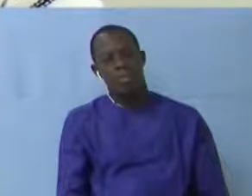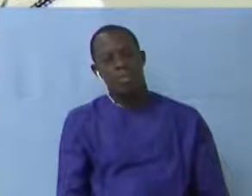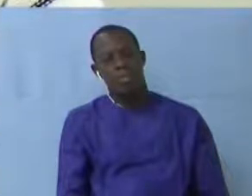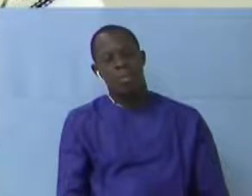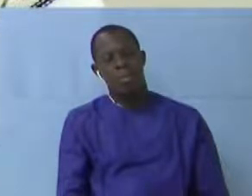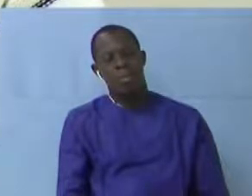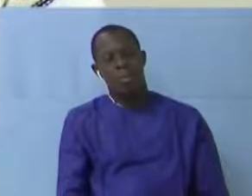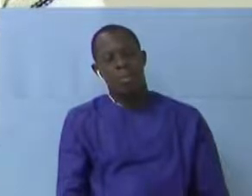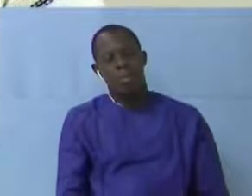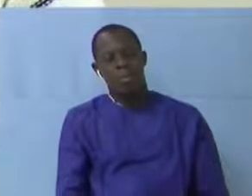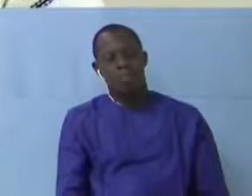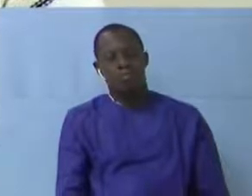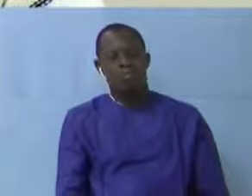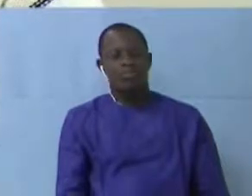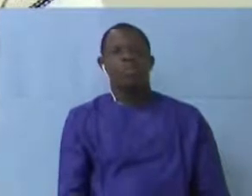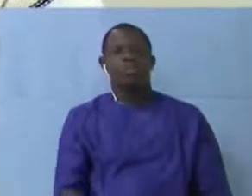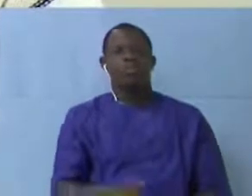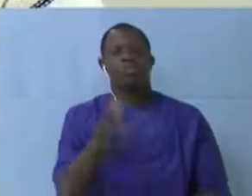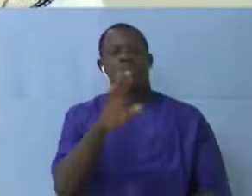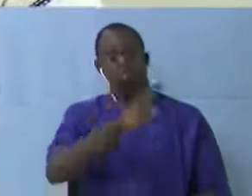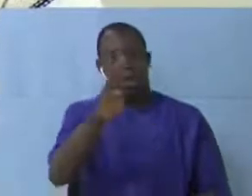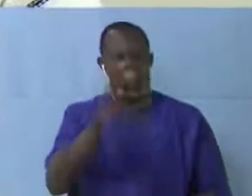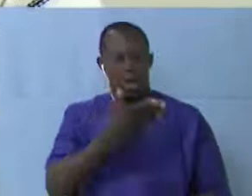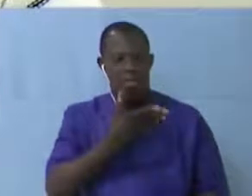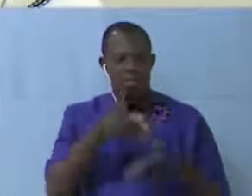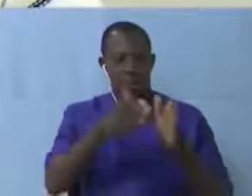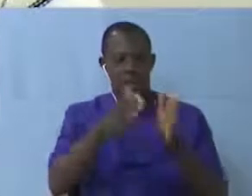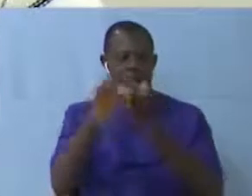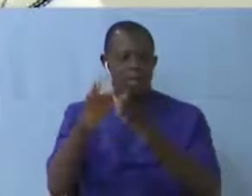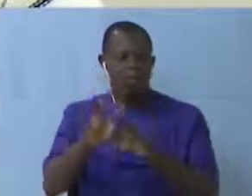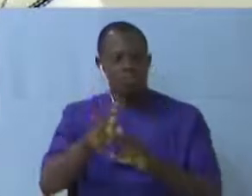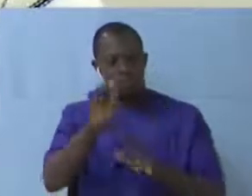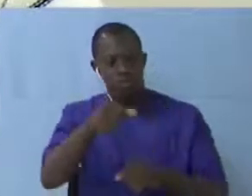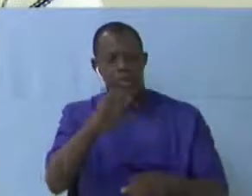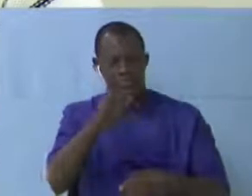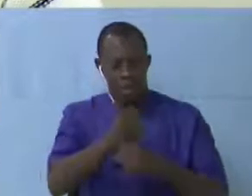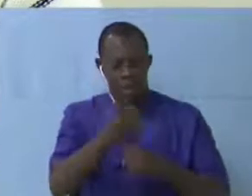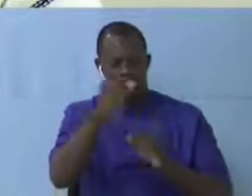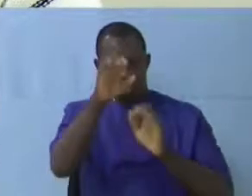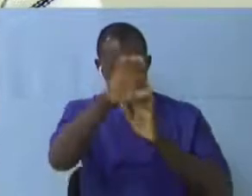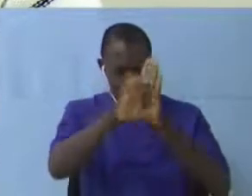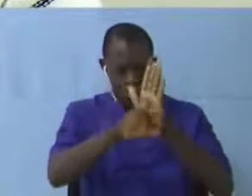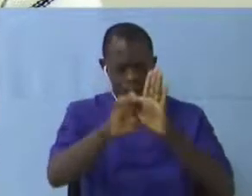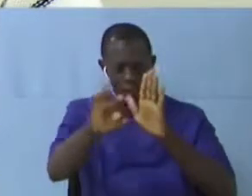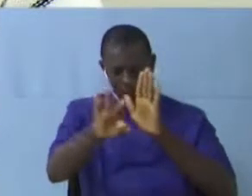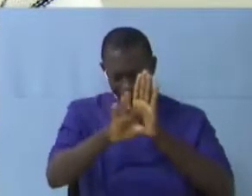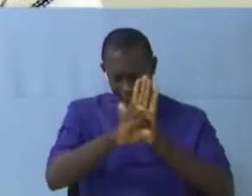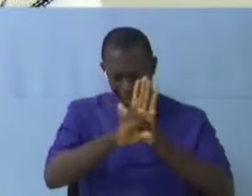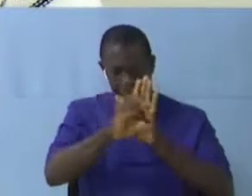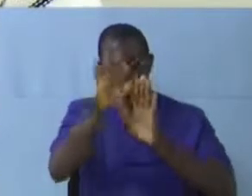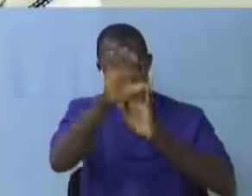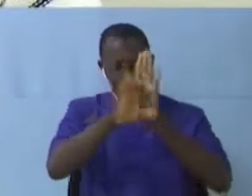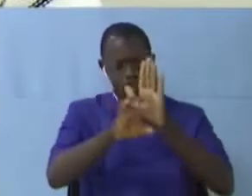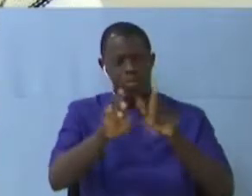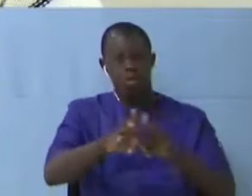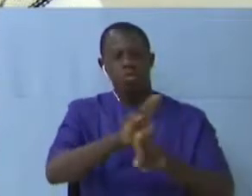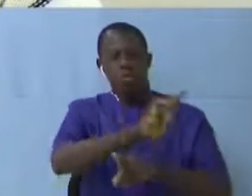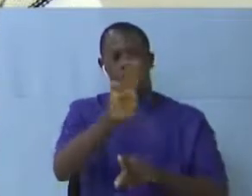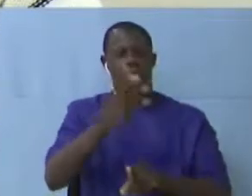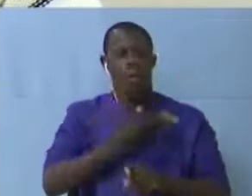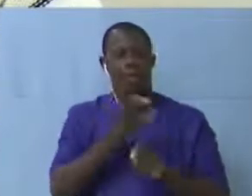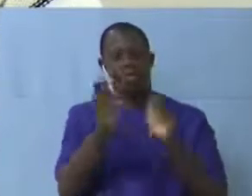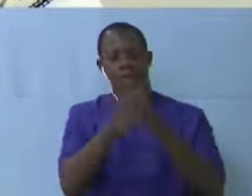making the constitution a fixed thing, that there will be no change? Ndax amul yenn anam wala yenn jumtuwaay yoo xam ne nañ ci